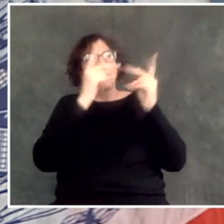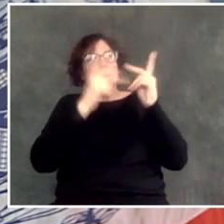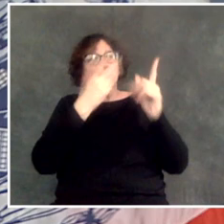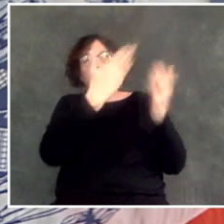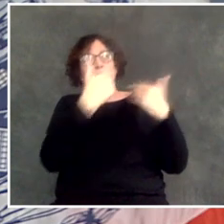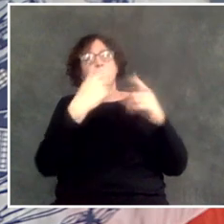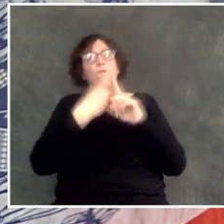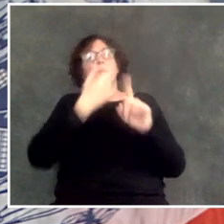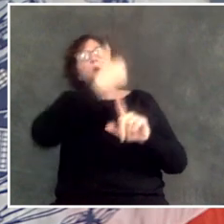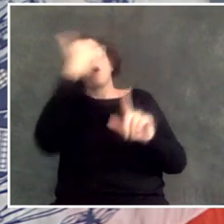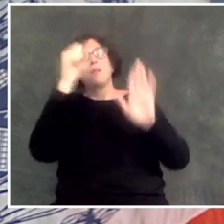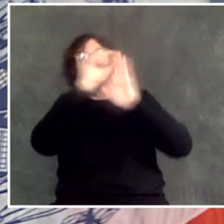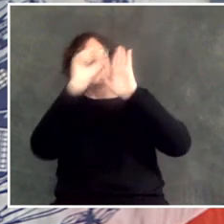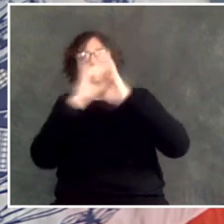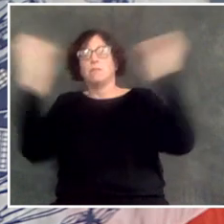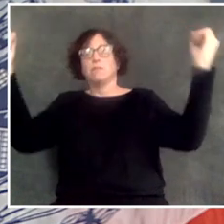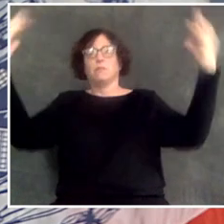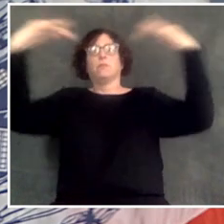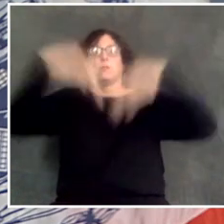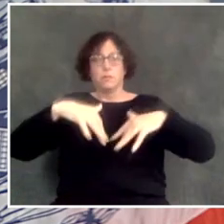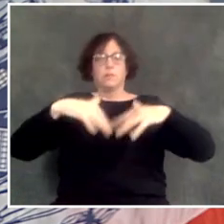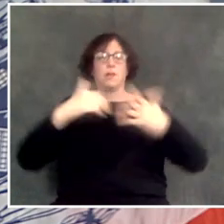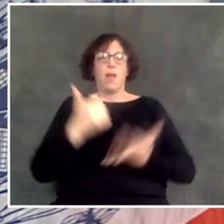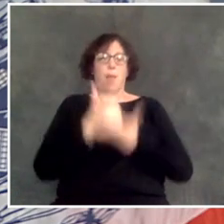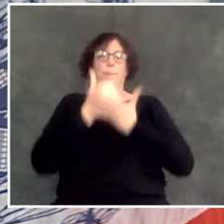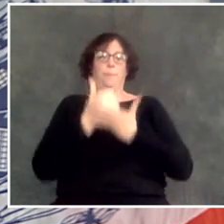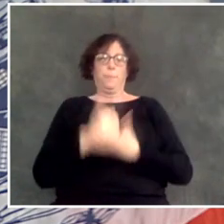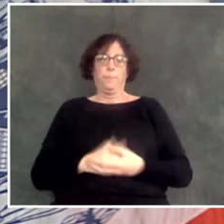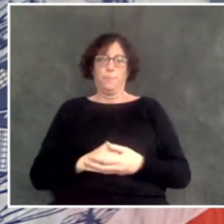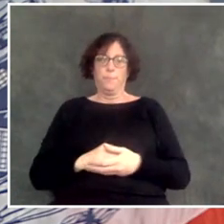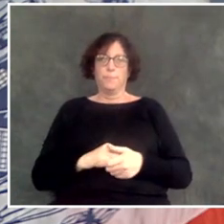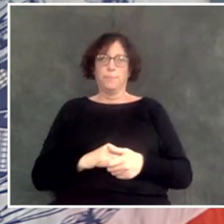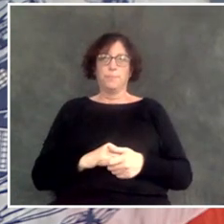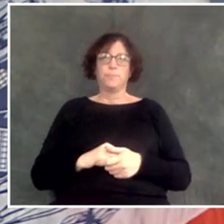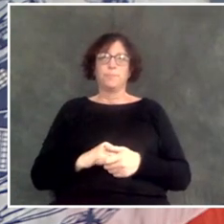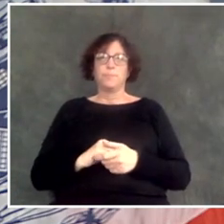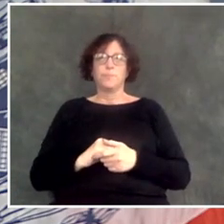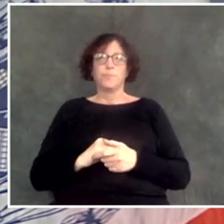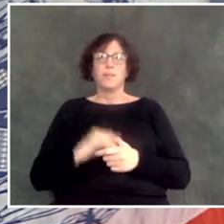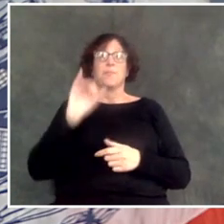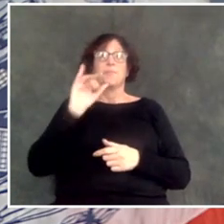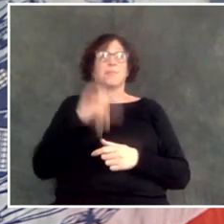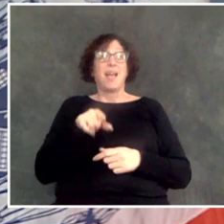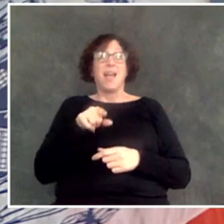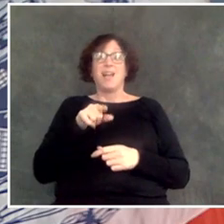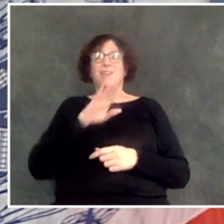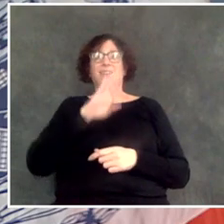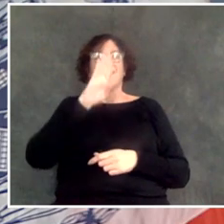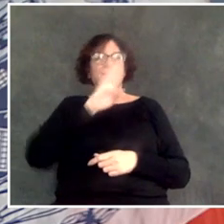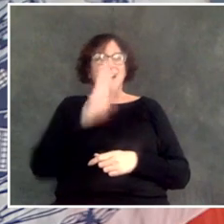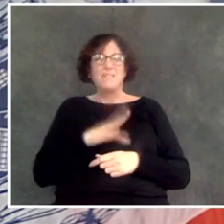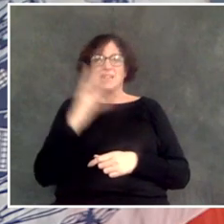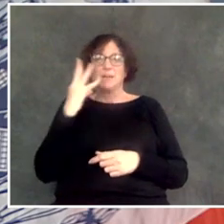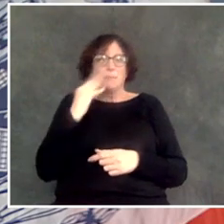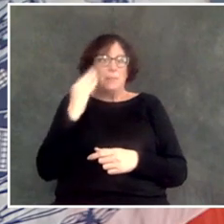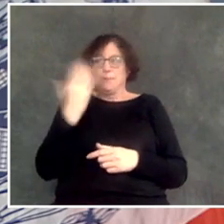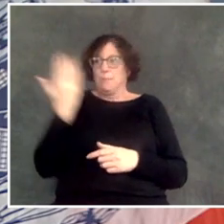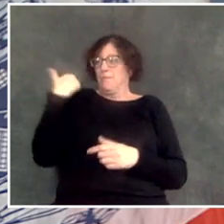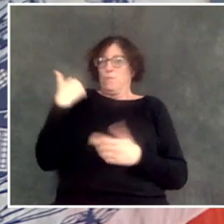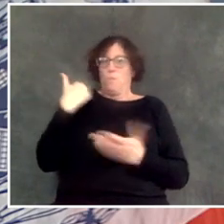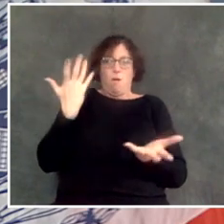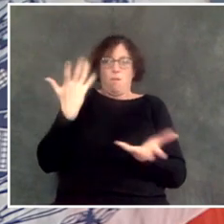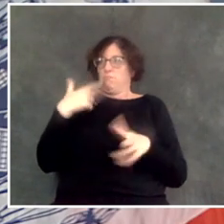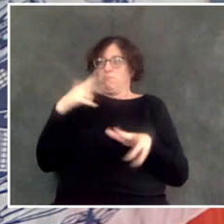stating the case for something we've never had before in this nation. But if we do that, then I could see us getting these numbers to